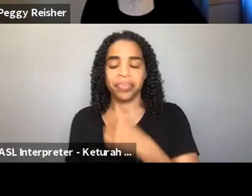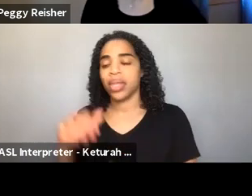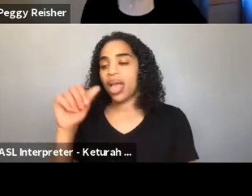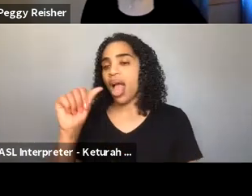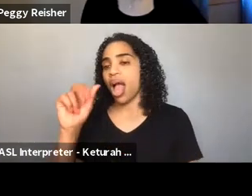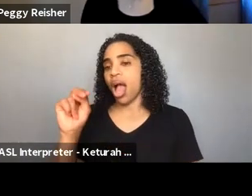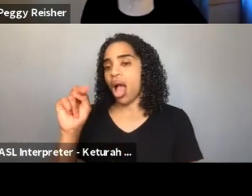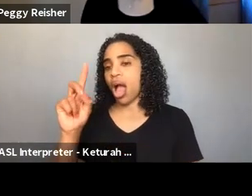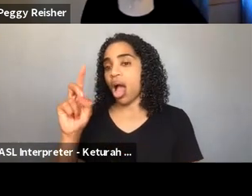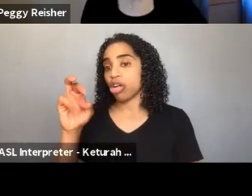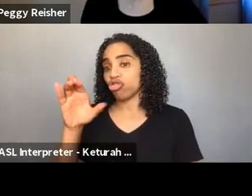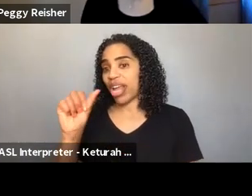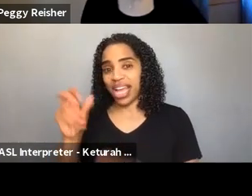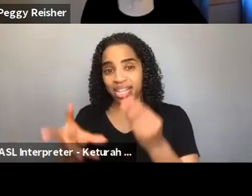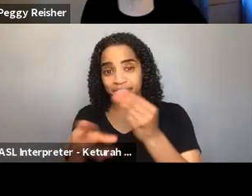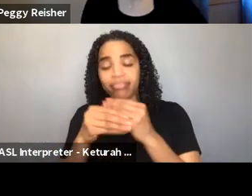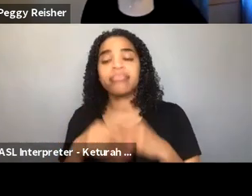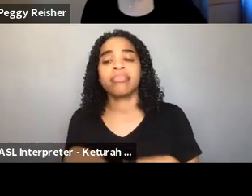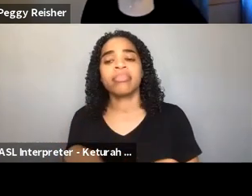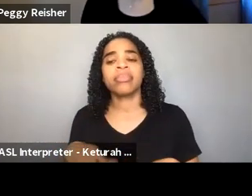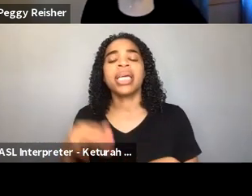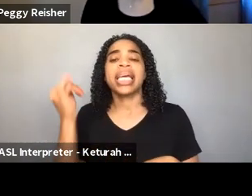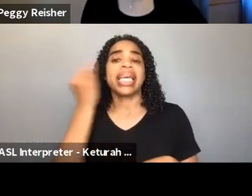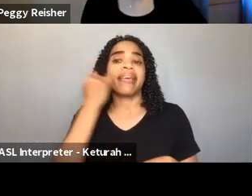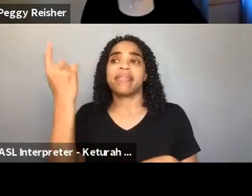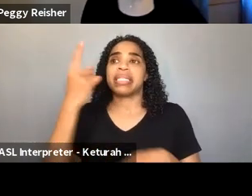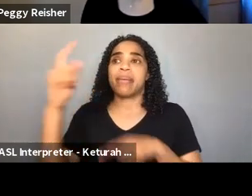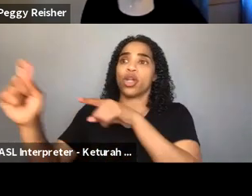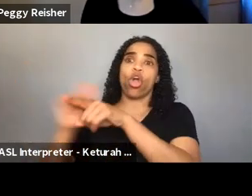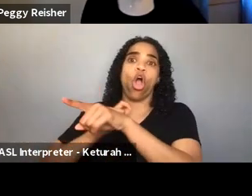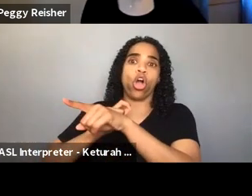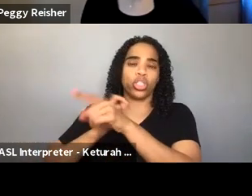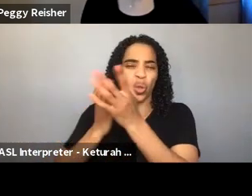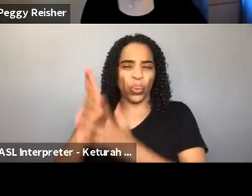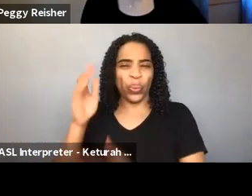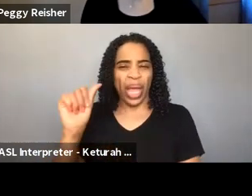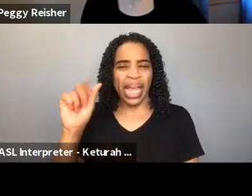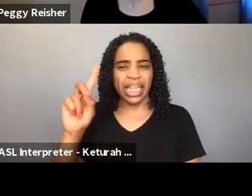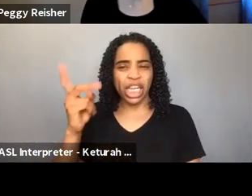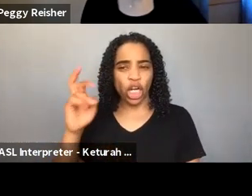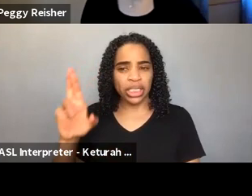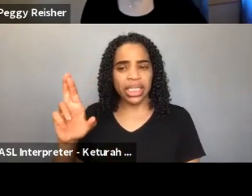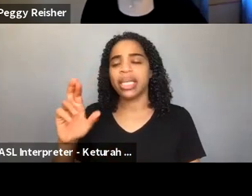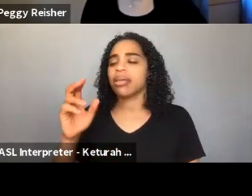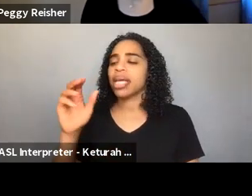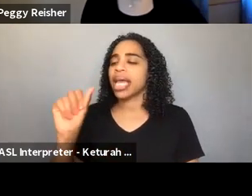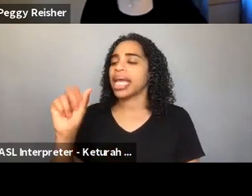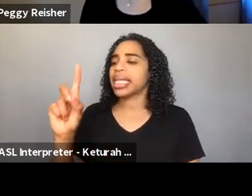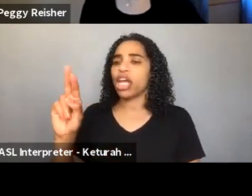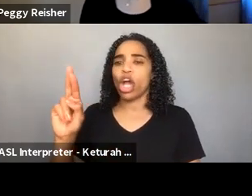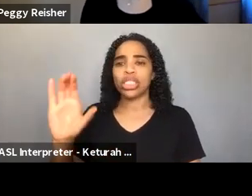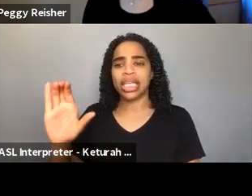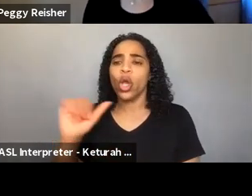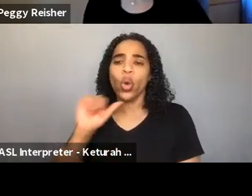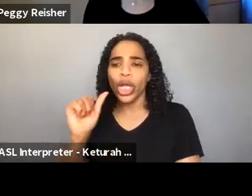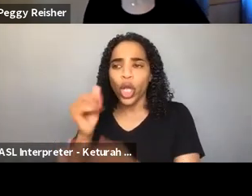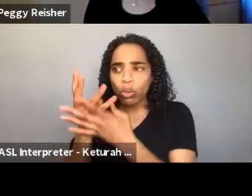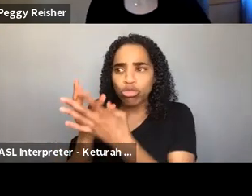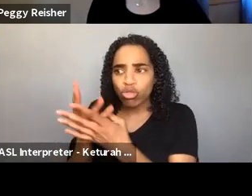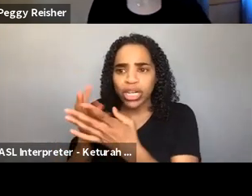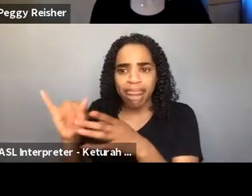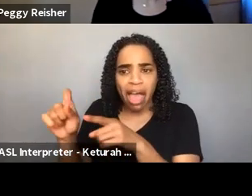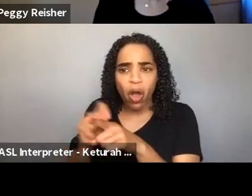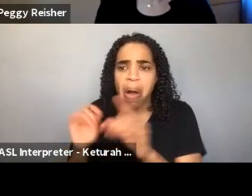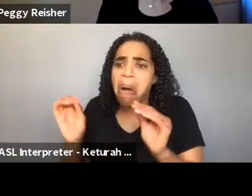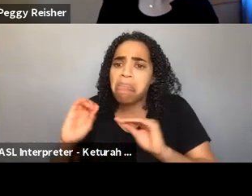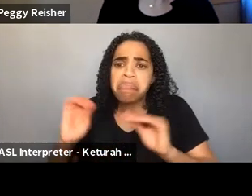saying. You know, when we take a phone call through the ADRC, we don't do any screening processes to it. We're going to listen to what